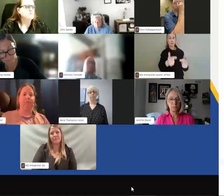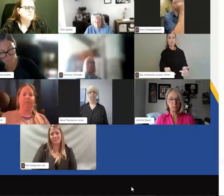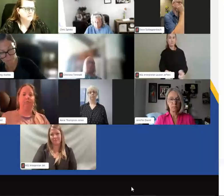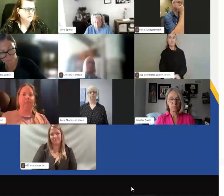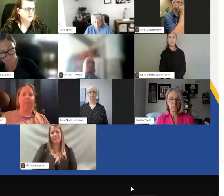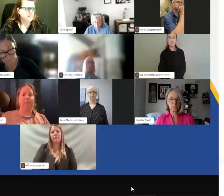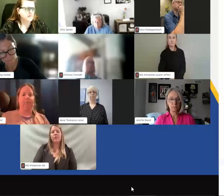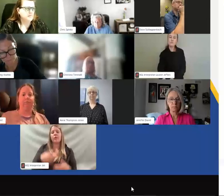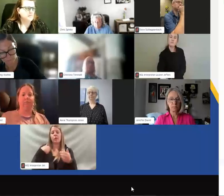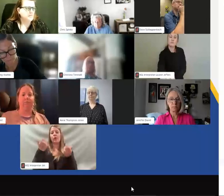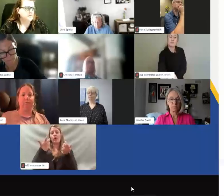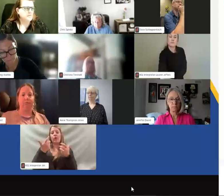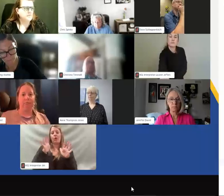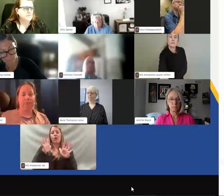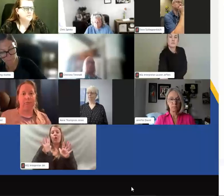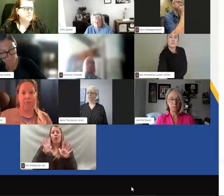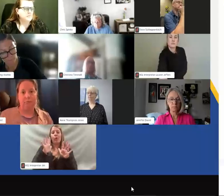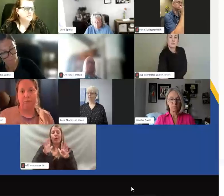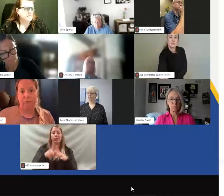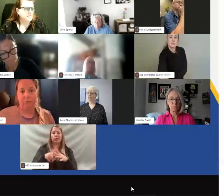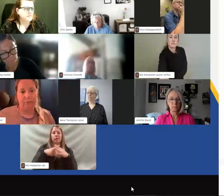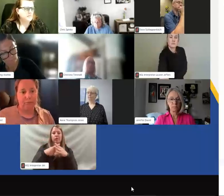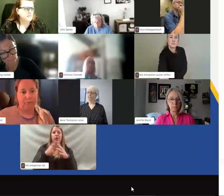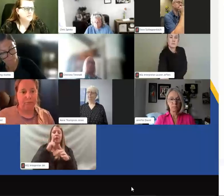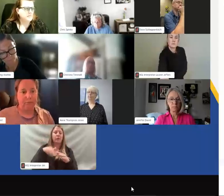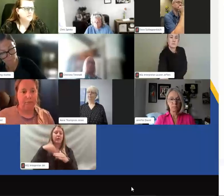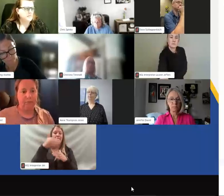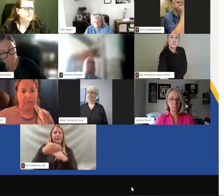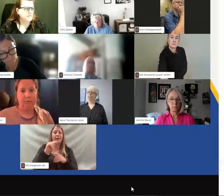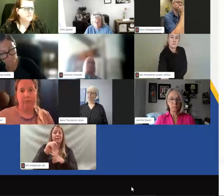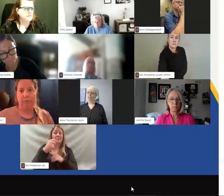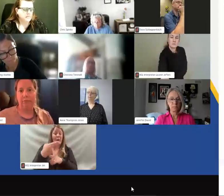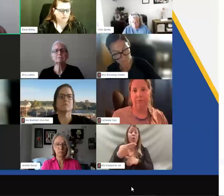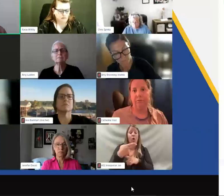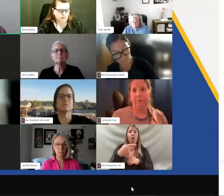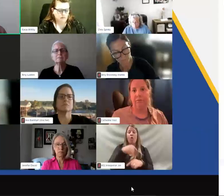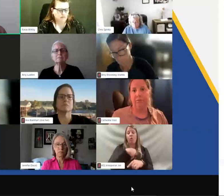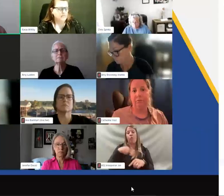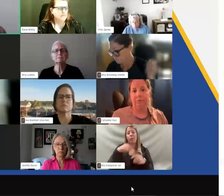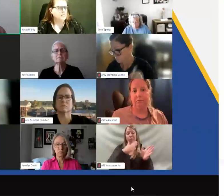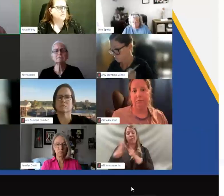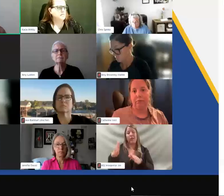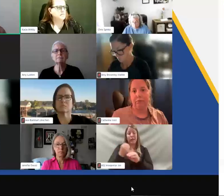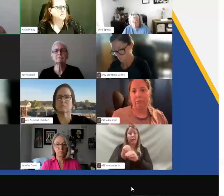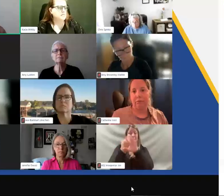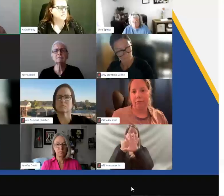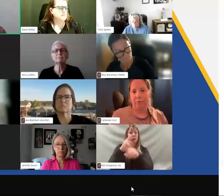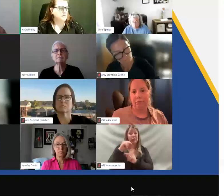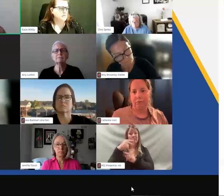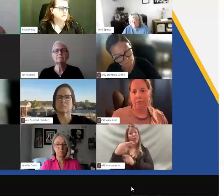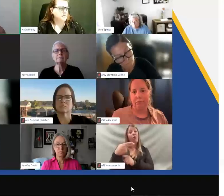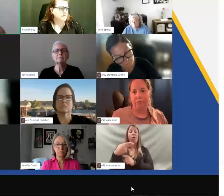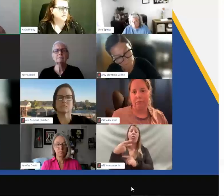And then we're already kind of laying the groundwork for our next town hall. And we're planning a virtual town hall that